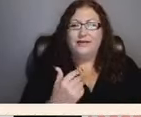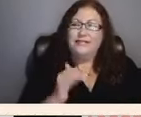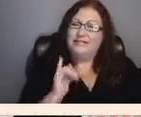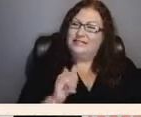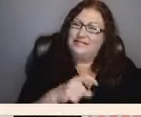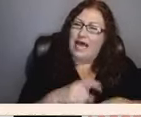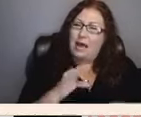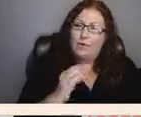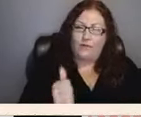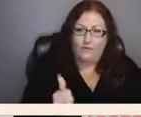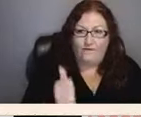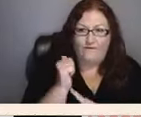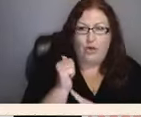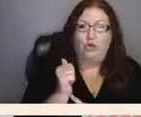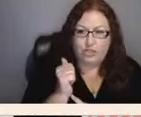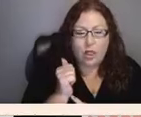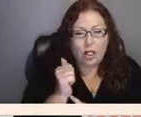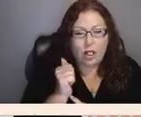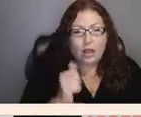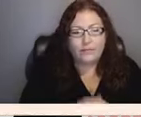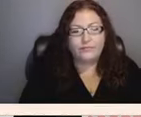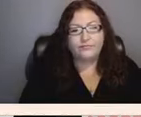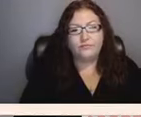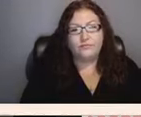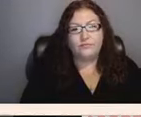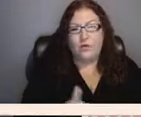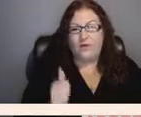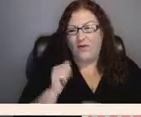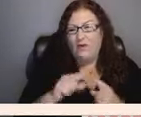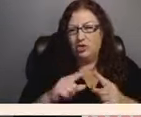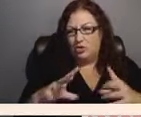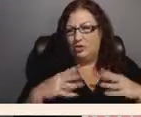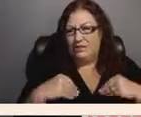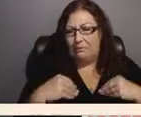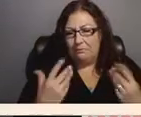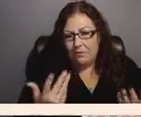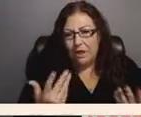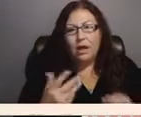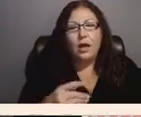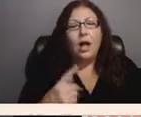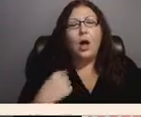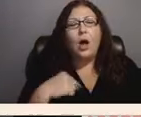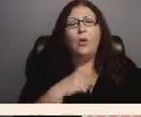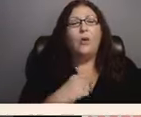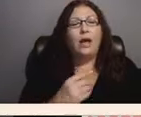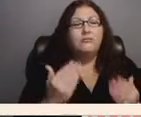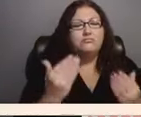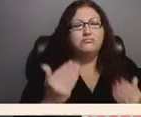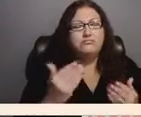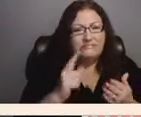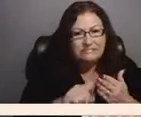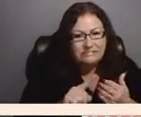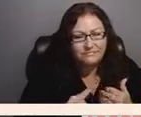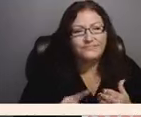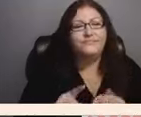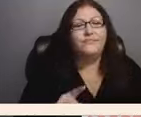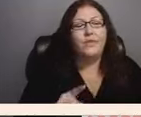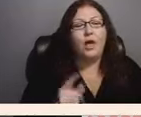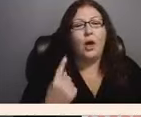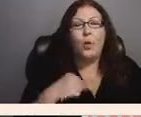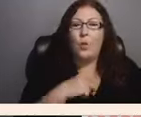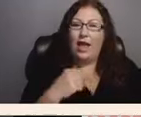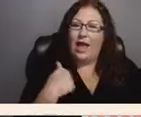refusal. Um, so anyhow, we dig in though, and we have the courage